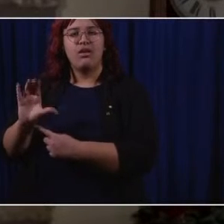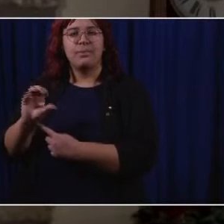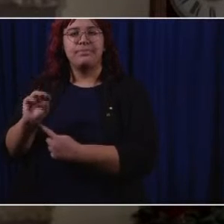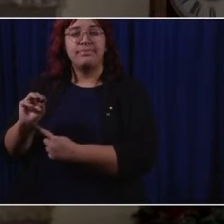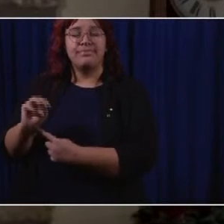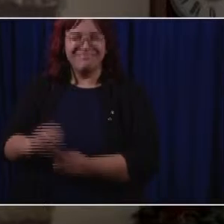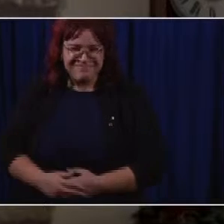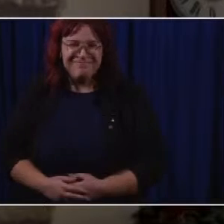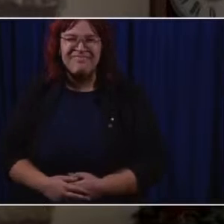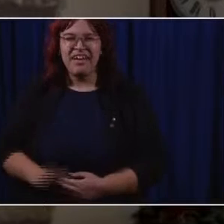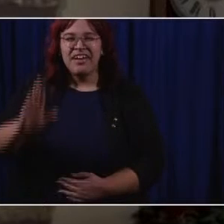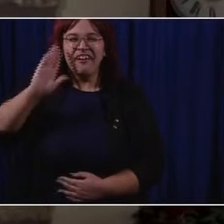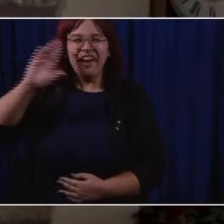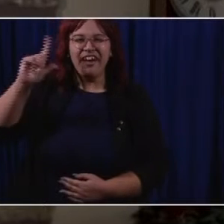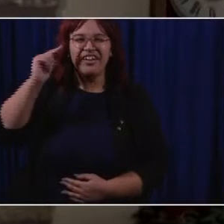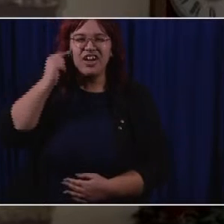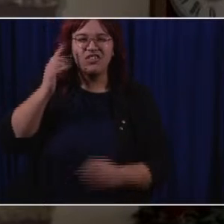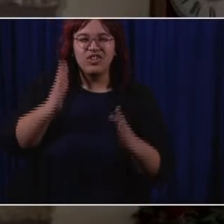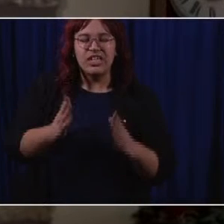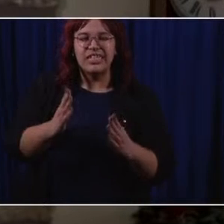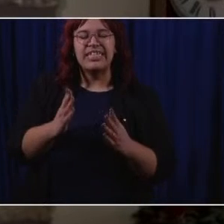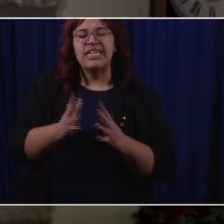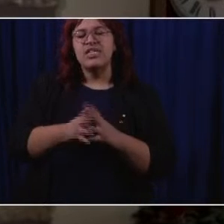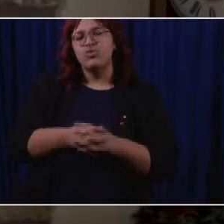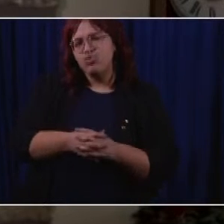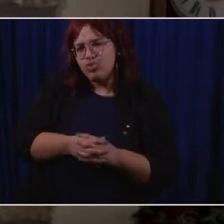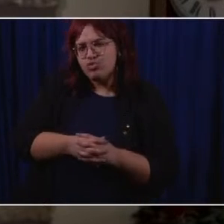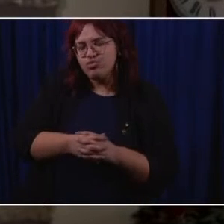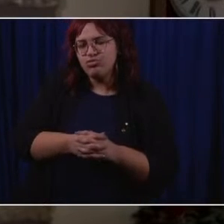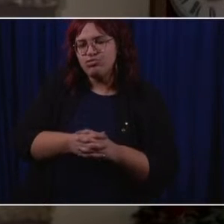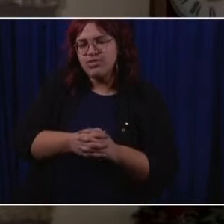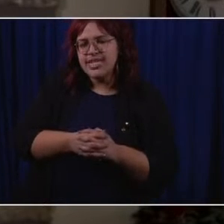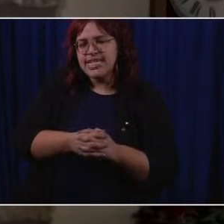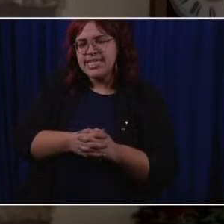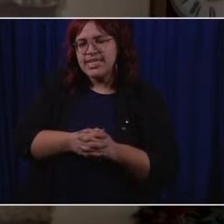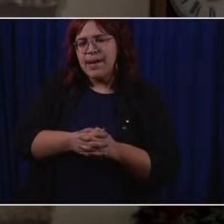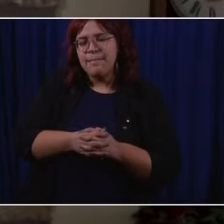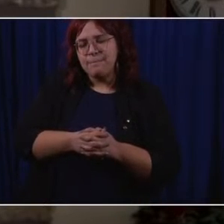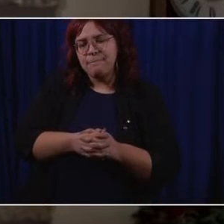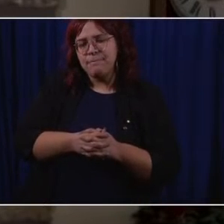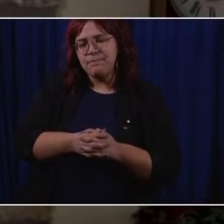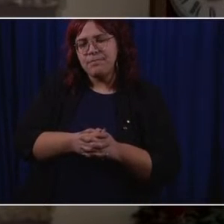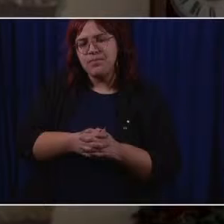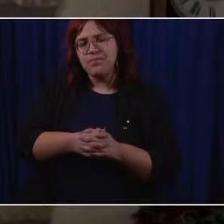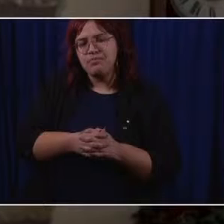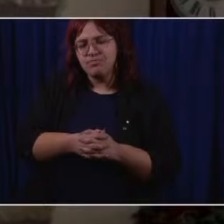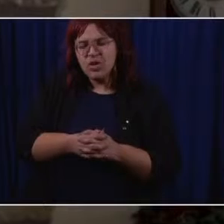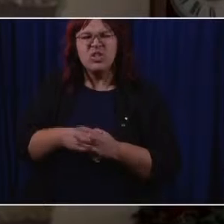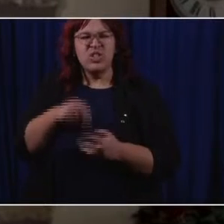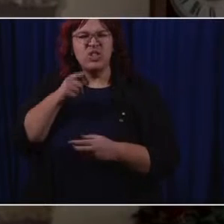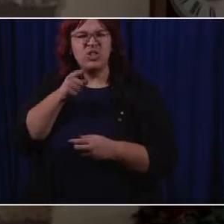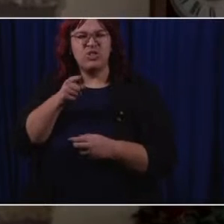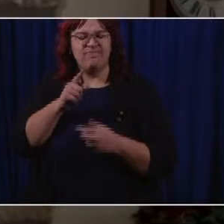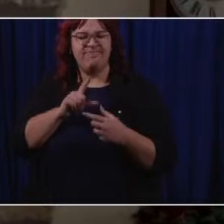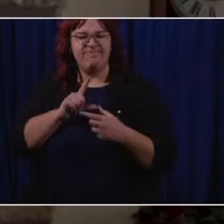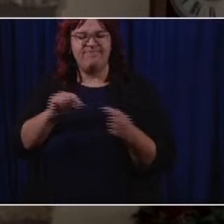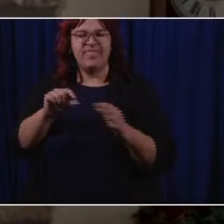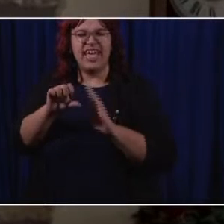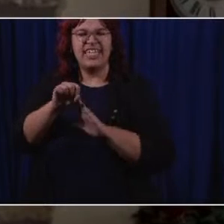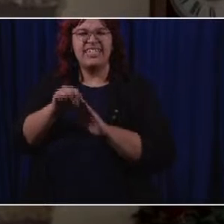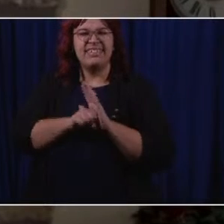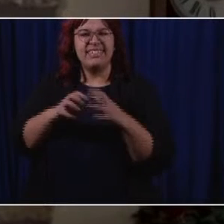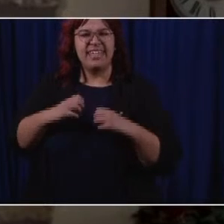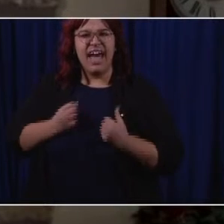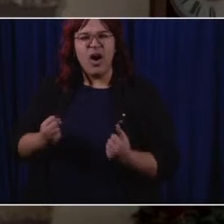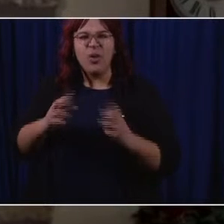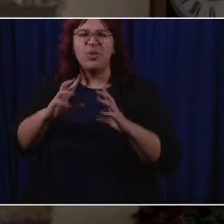today. Could you be a little more specific about the difficulties the state health department is faced in getting the data up every day